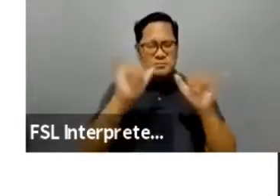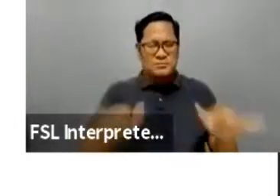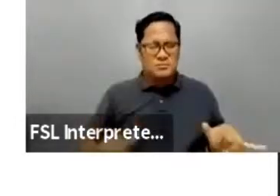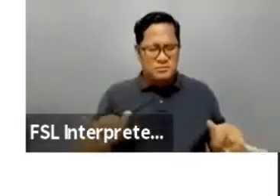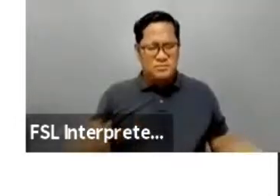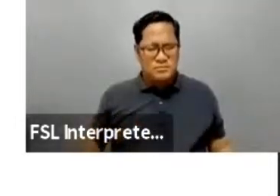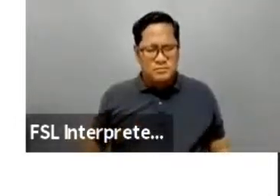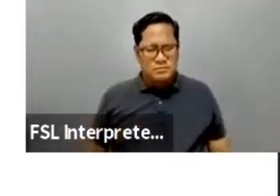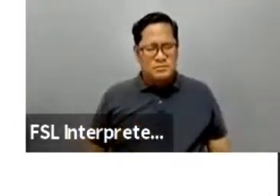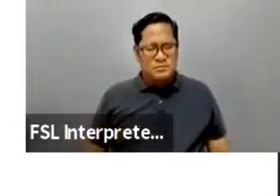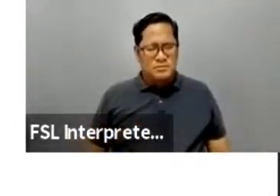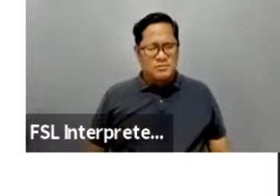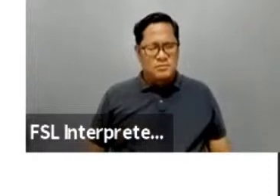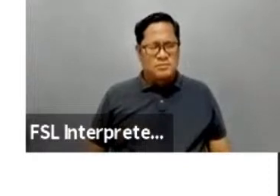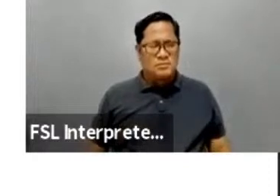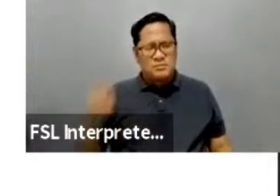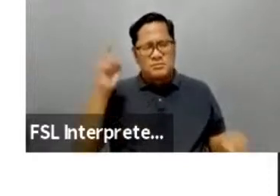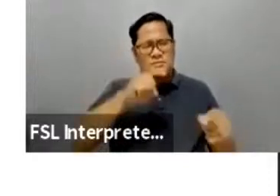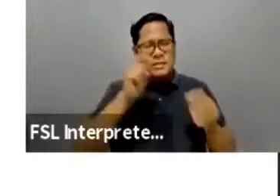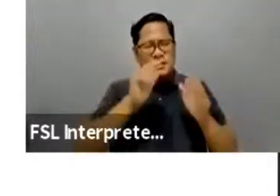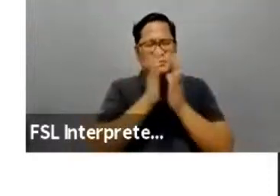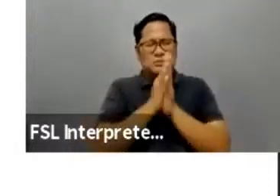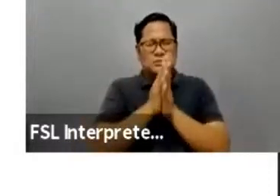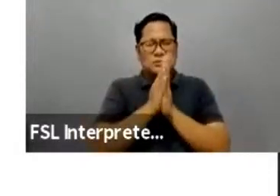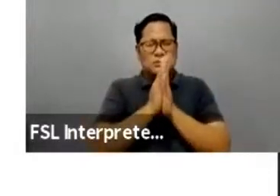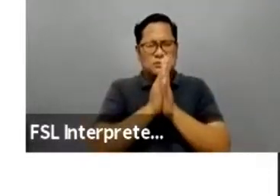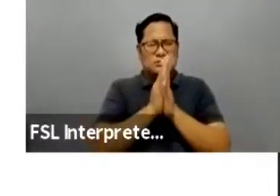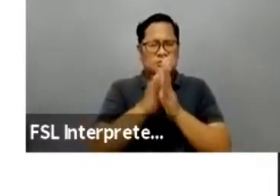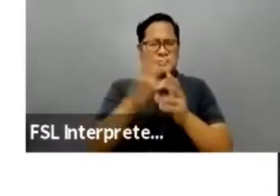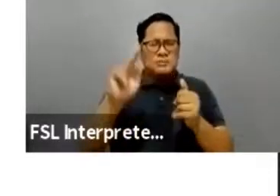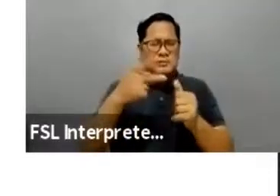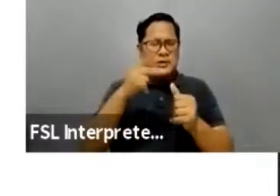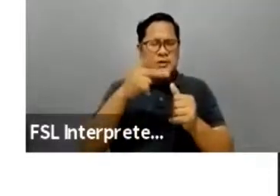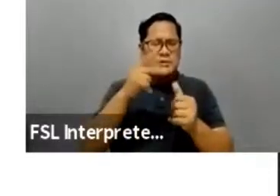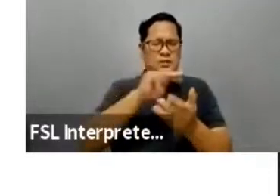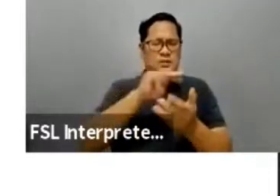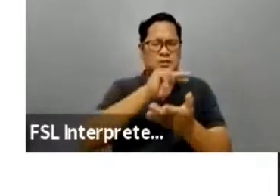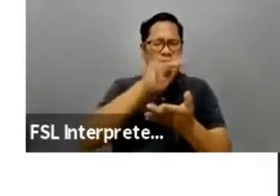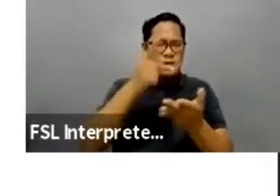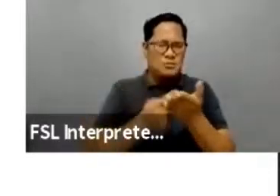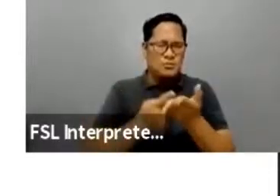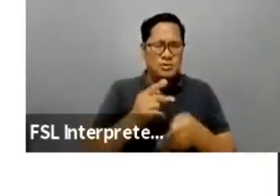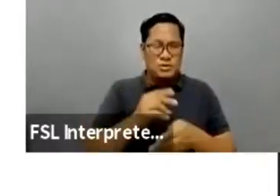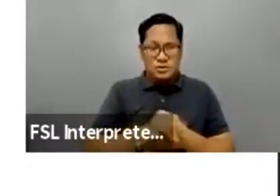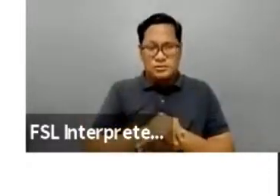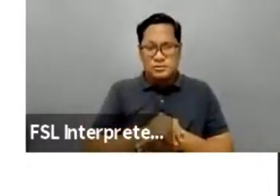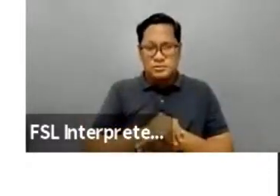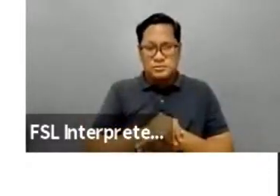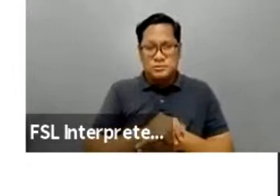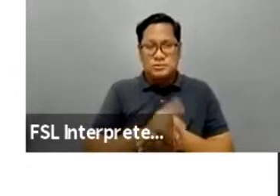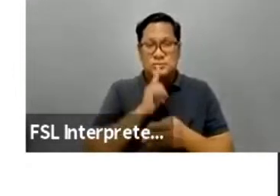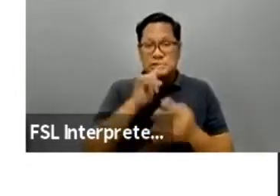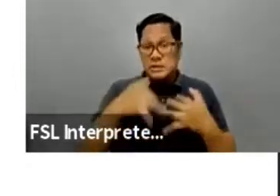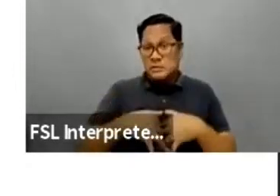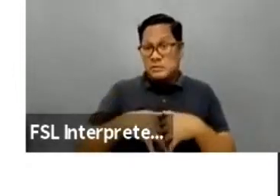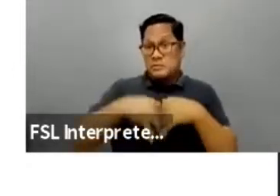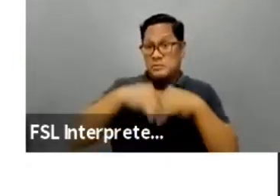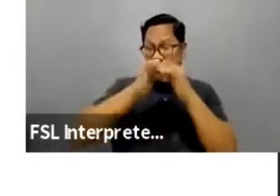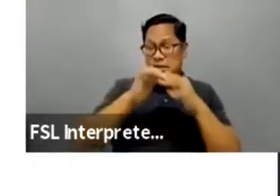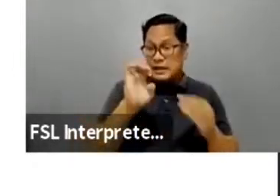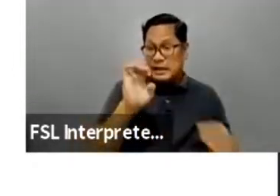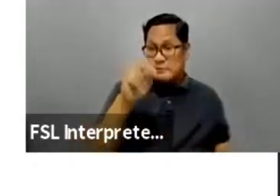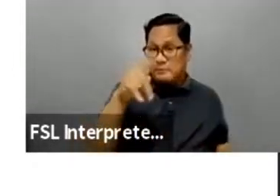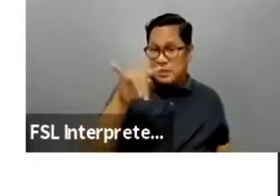have to create that primary network. Paano natin gagawin yan? You have to build epidemiologic